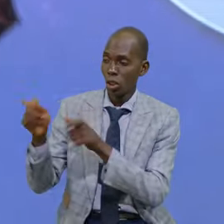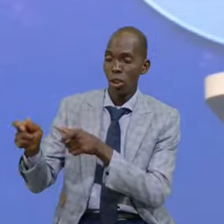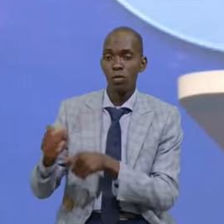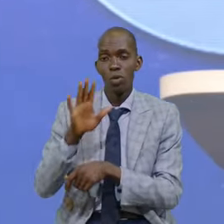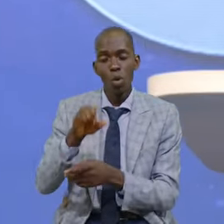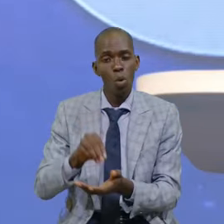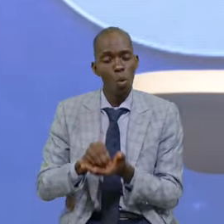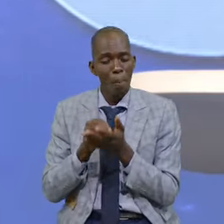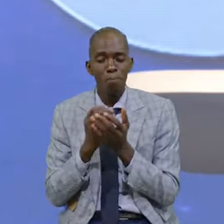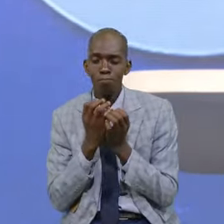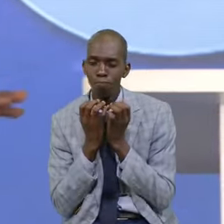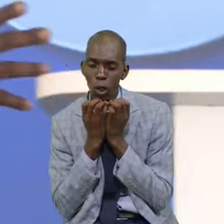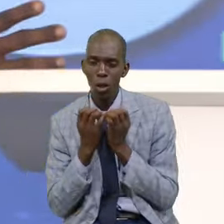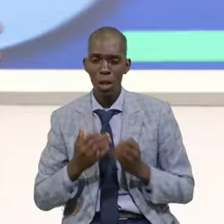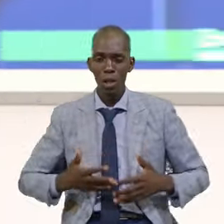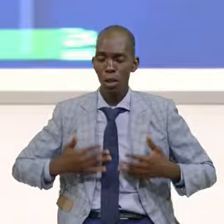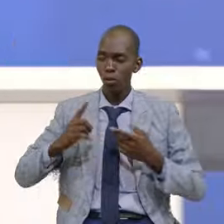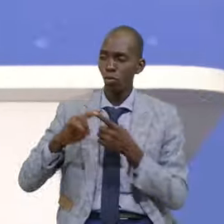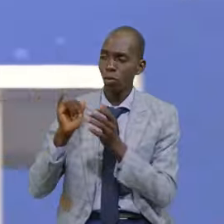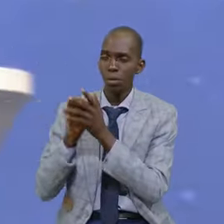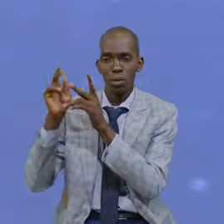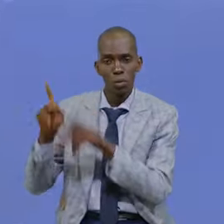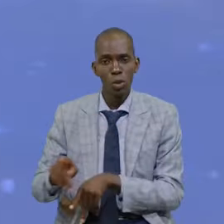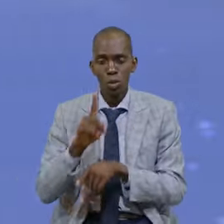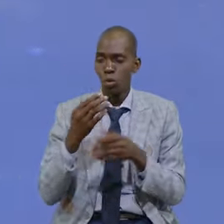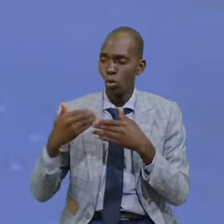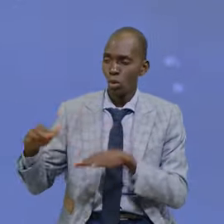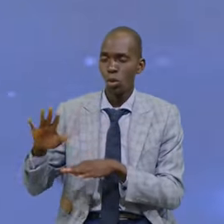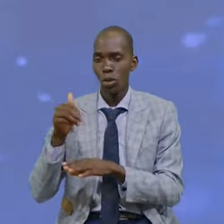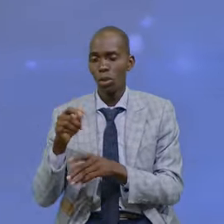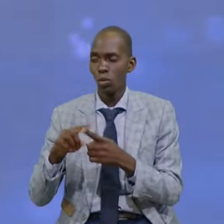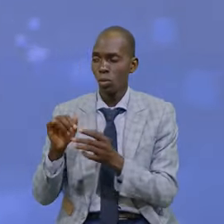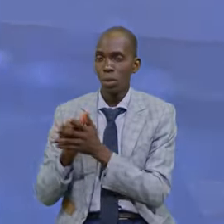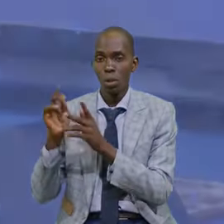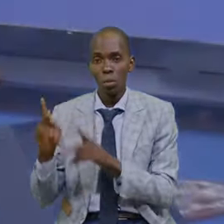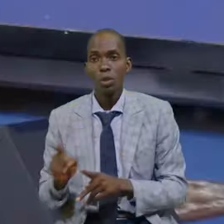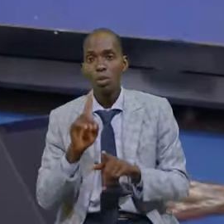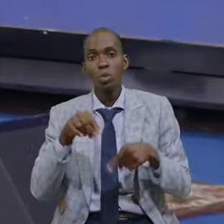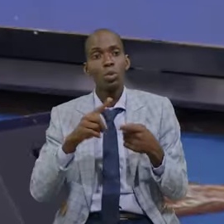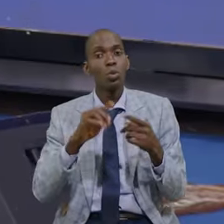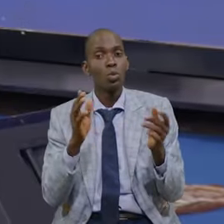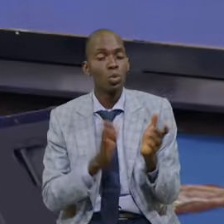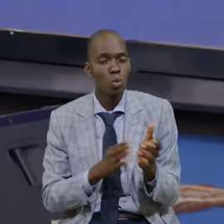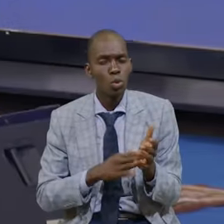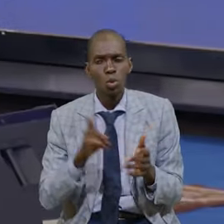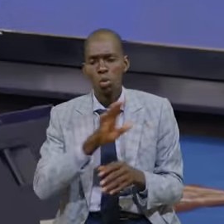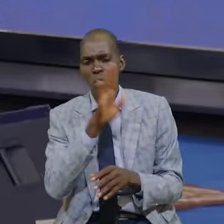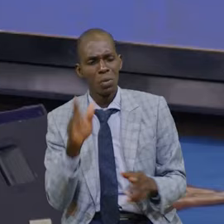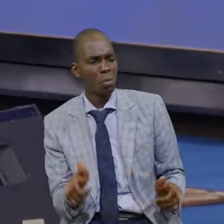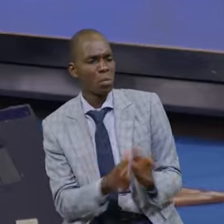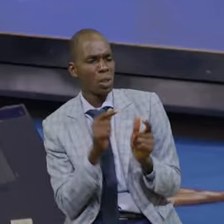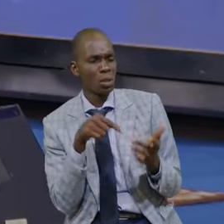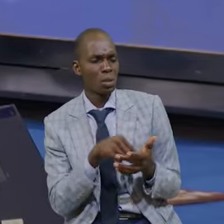sold yourself. You go to school and you've never met this child before. He might